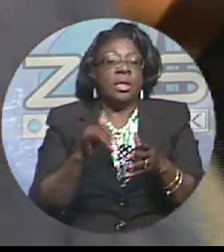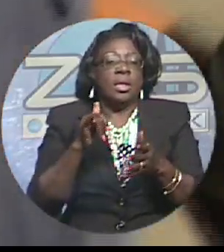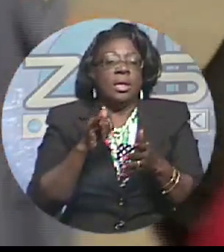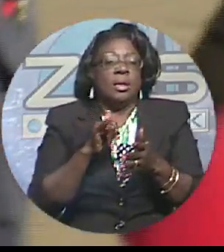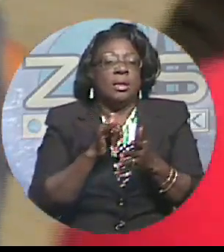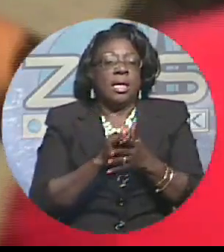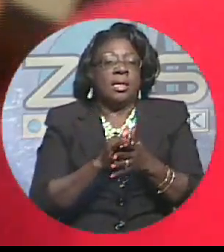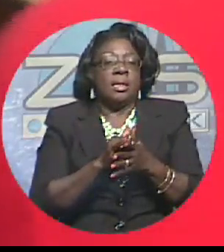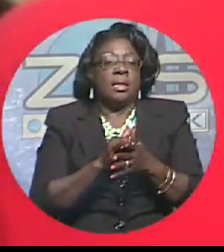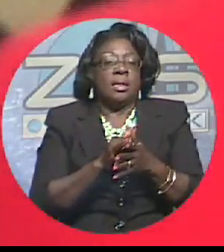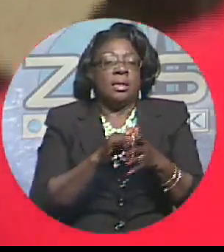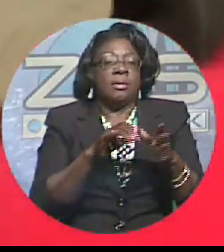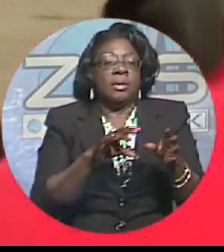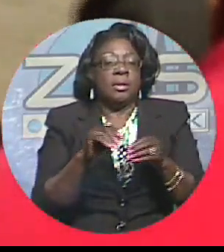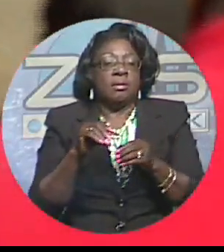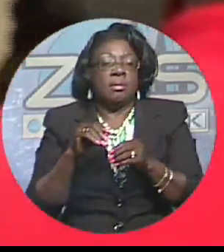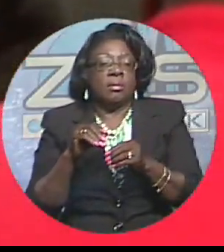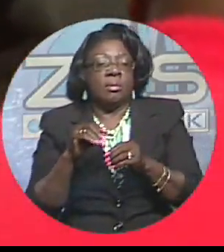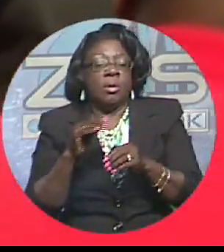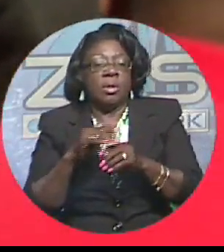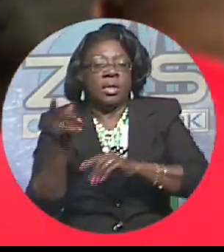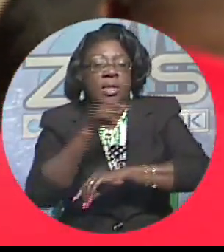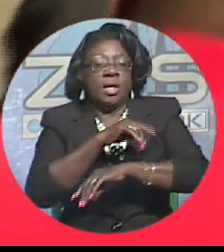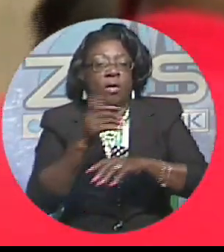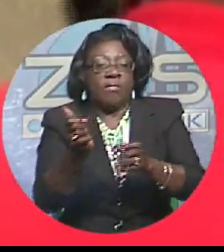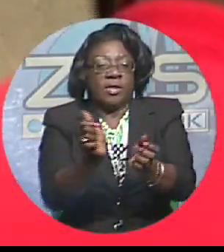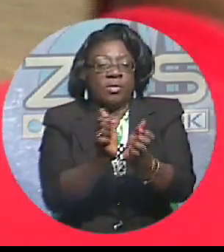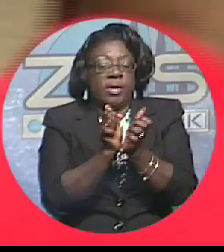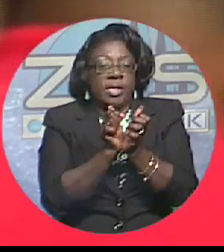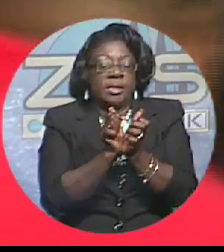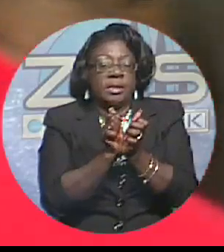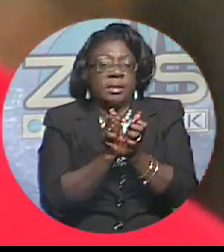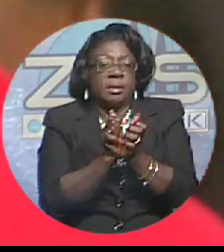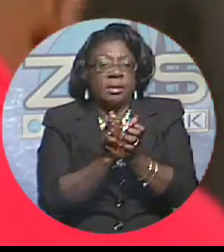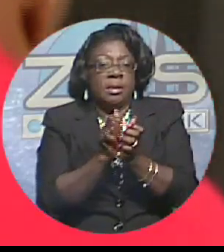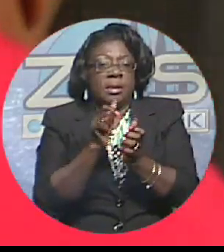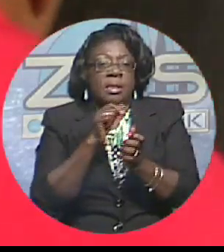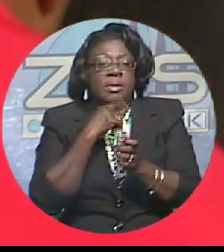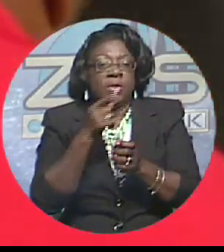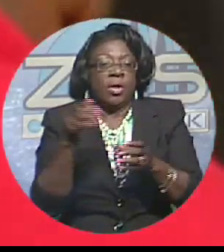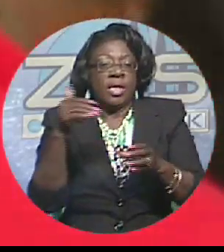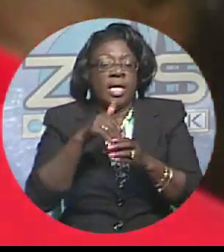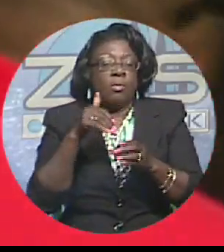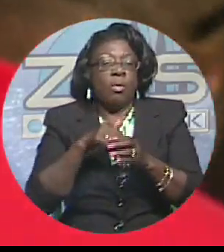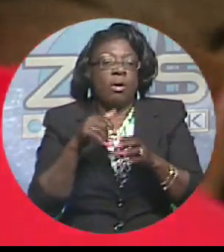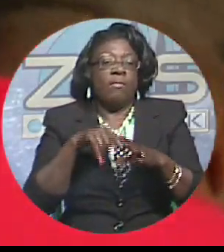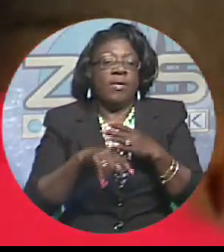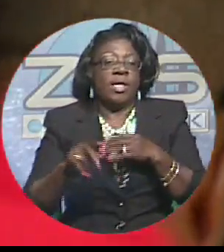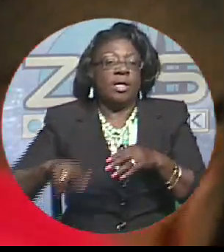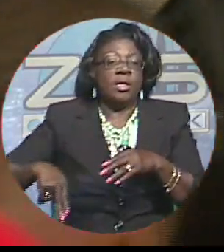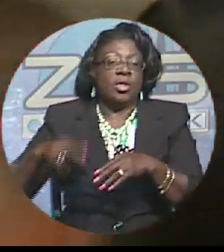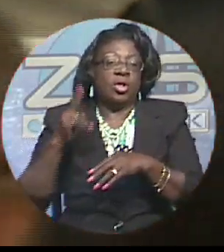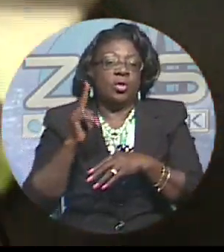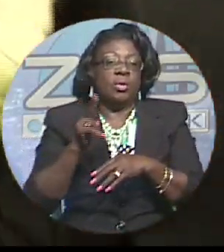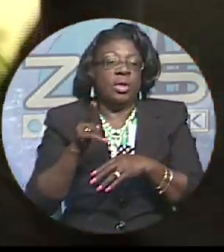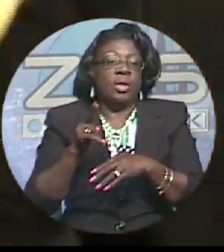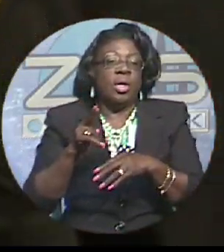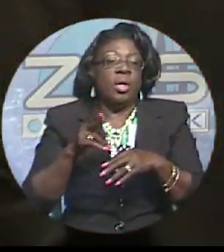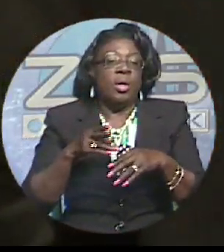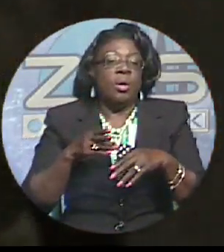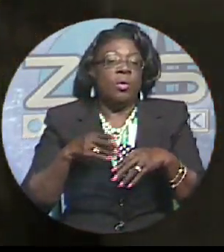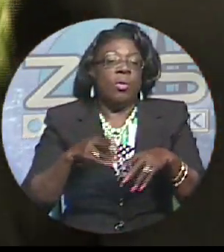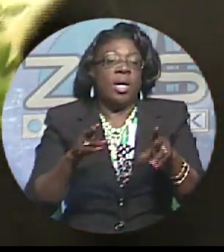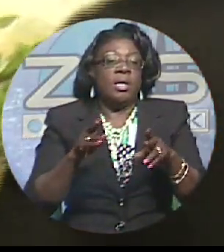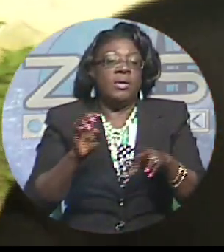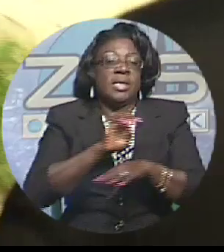denied access to his counsel on the day of his arrest. In particular, Smith said she was not allowed communication with her client while he was at the Elizabeth